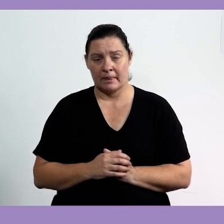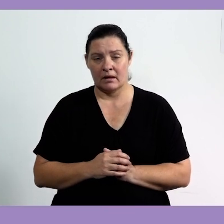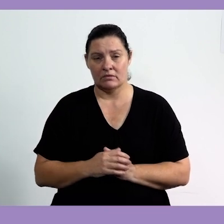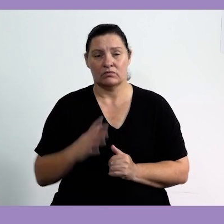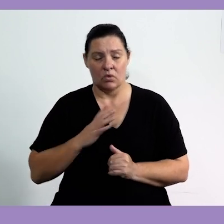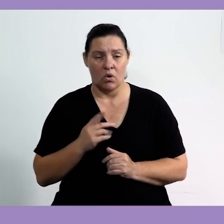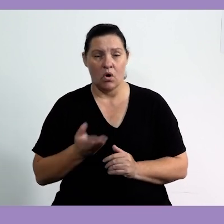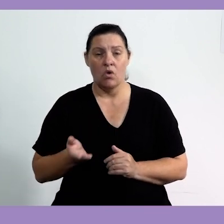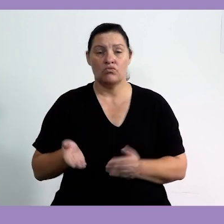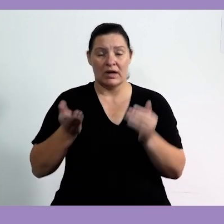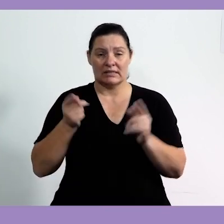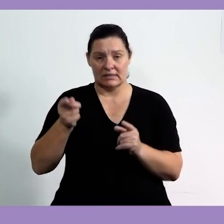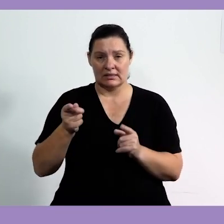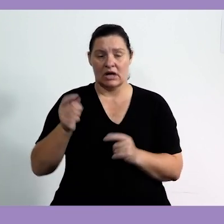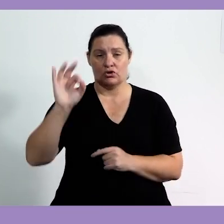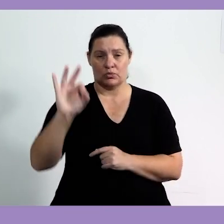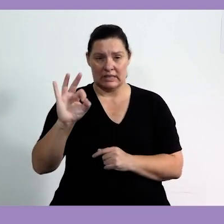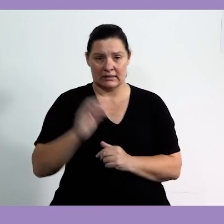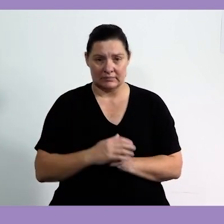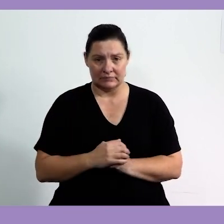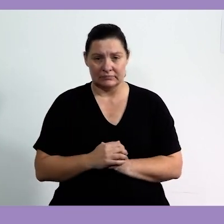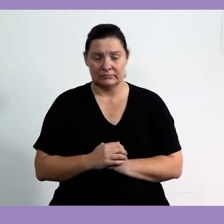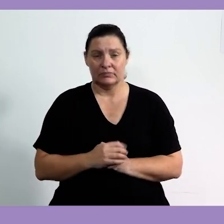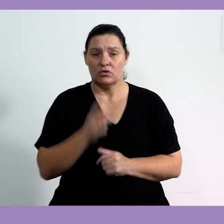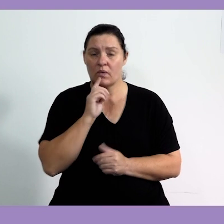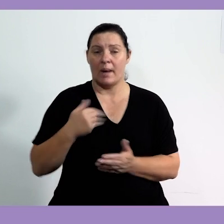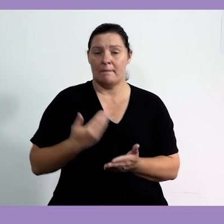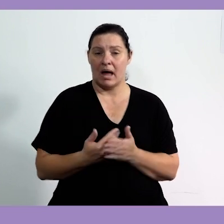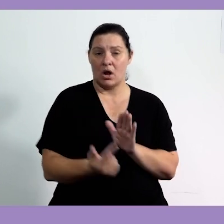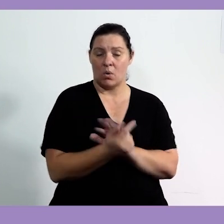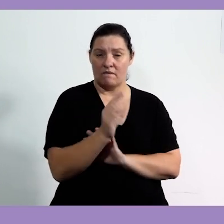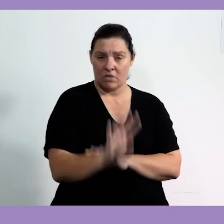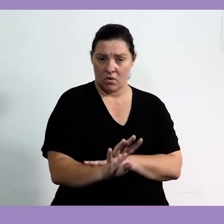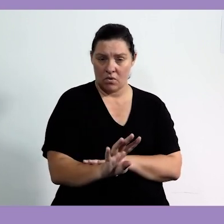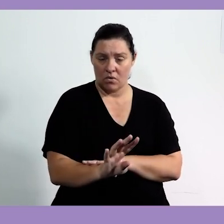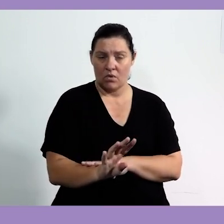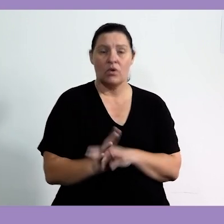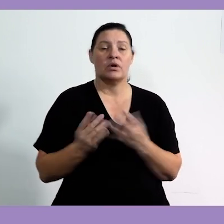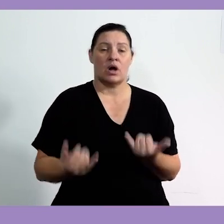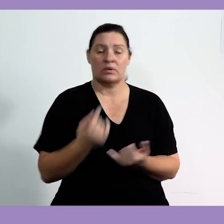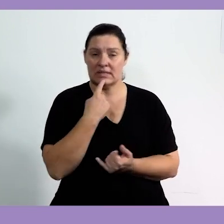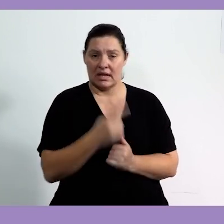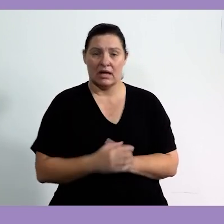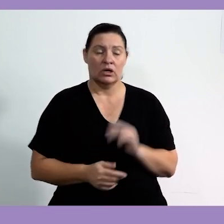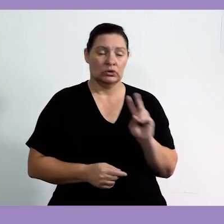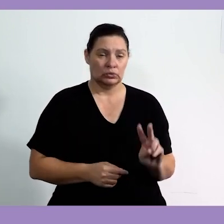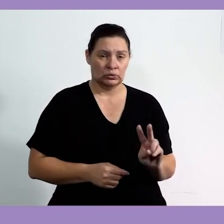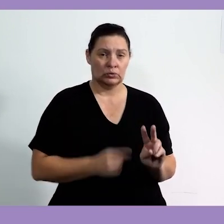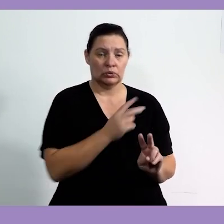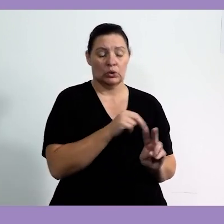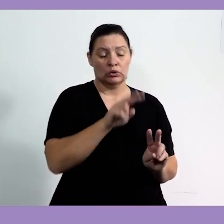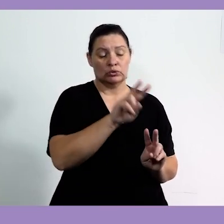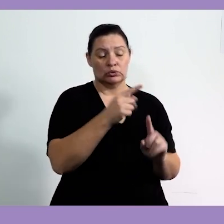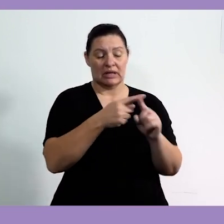And that is all raised to the exponent 3. So if we apply law number 4 here, we are going to say that is 2